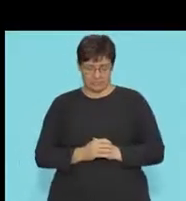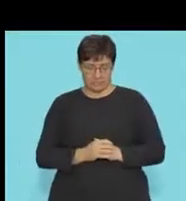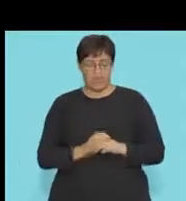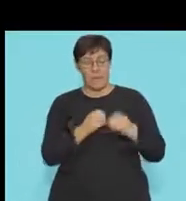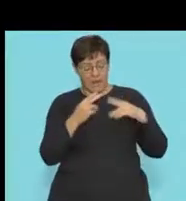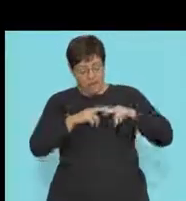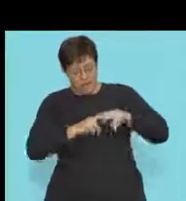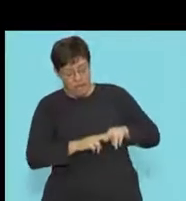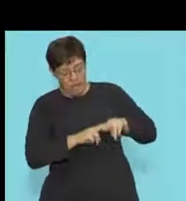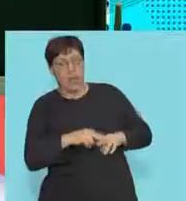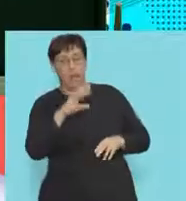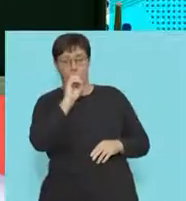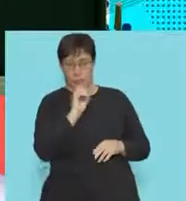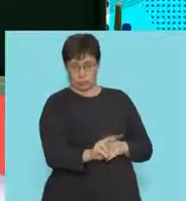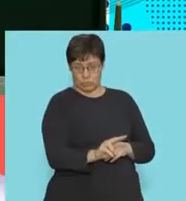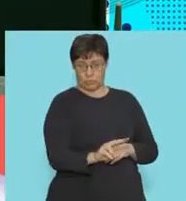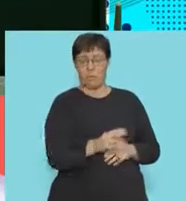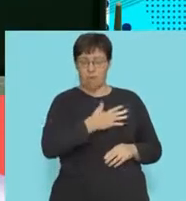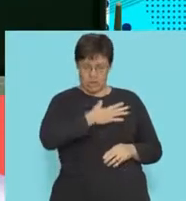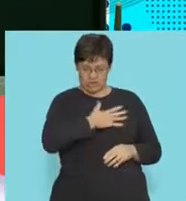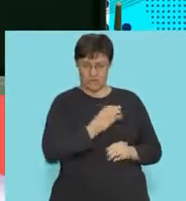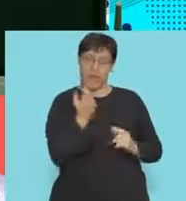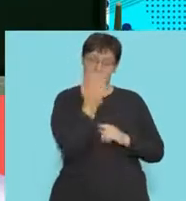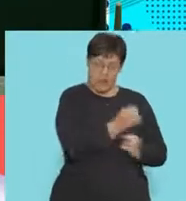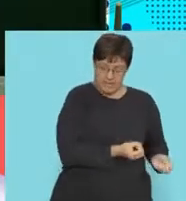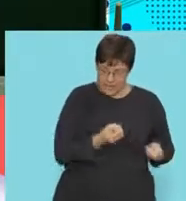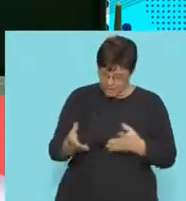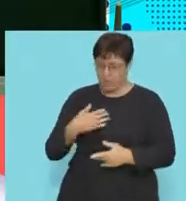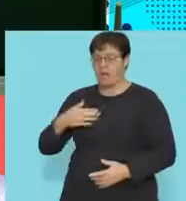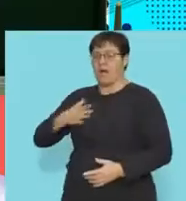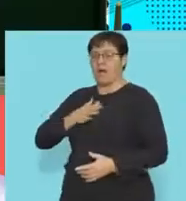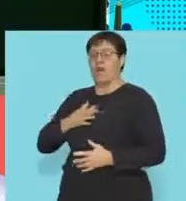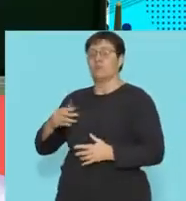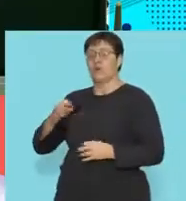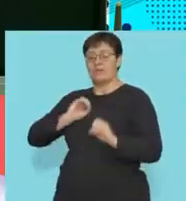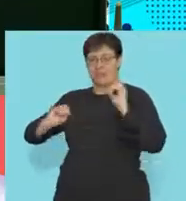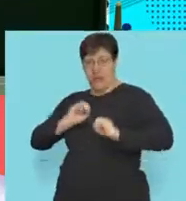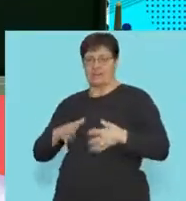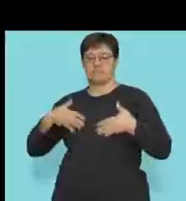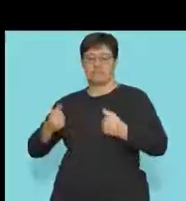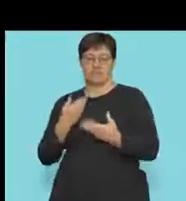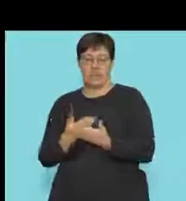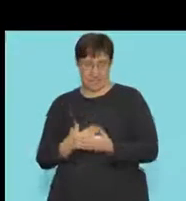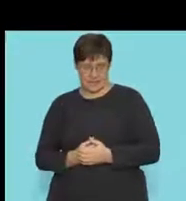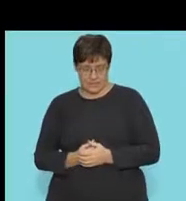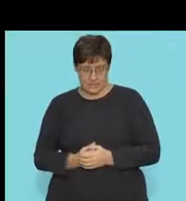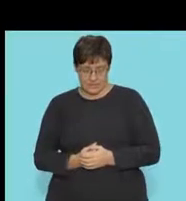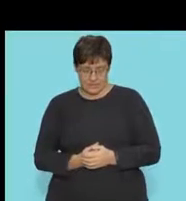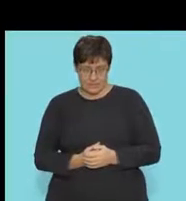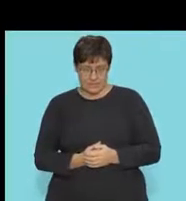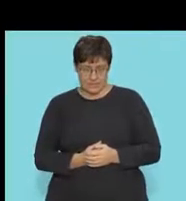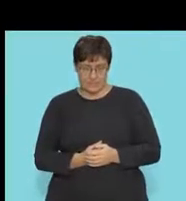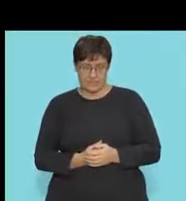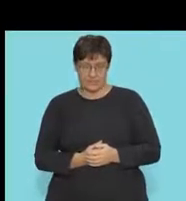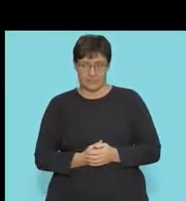that rely on oxygen that is produced by plants for photosynthesis, and that oxygen is used in a process called cellular